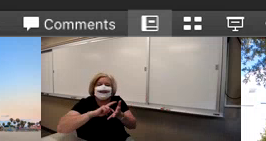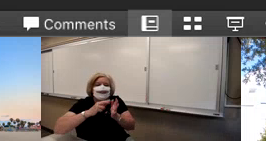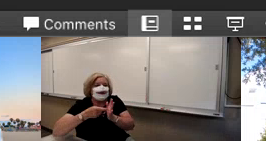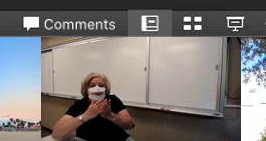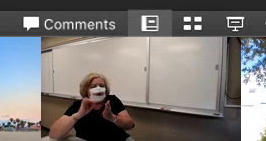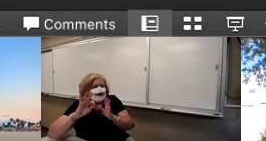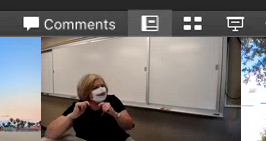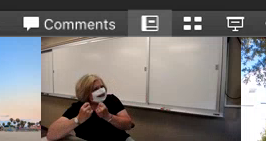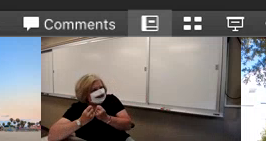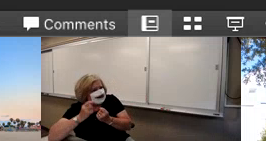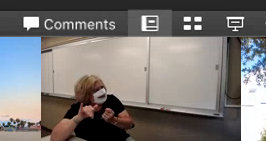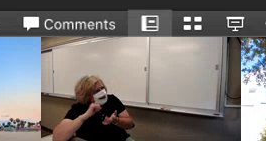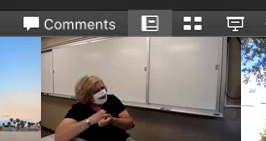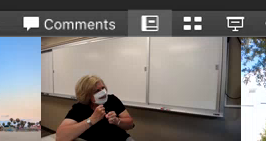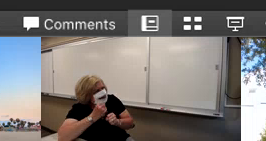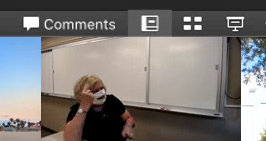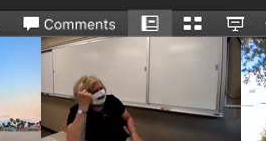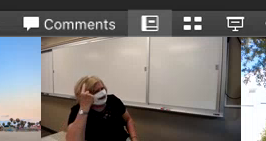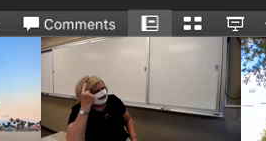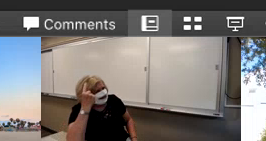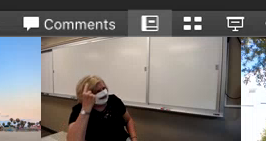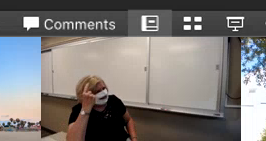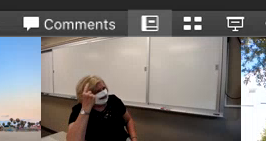Does that make sense?